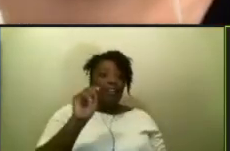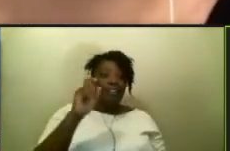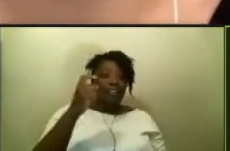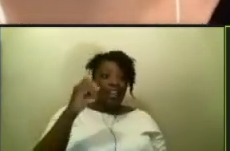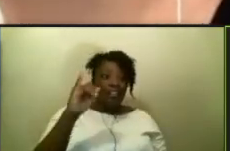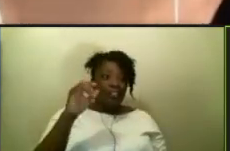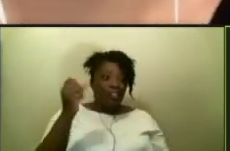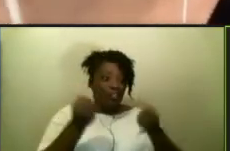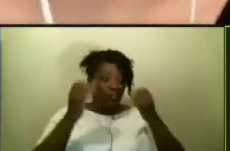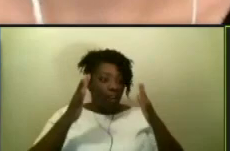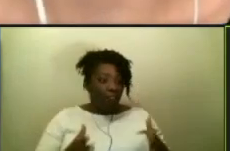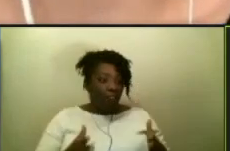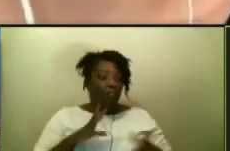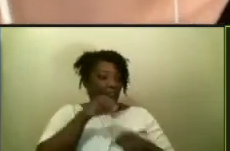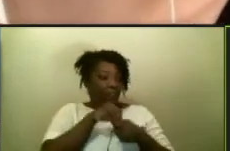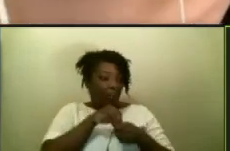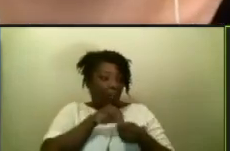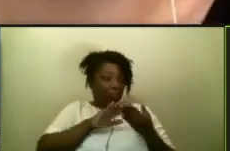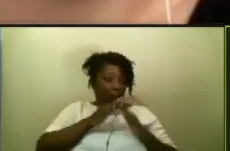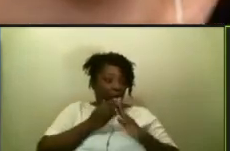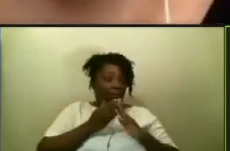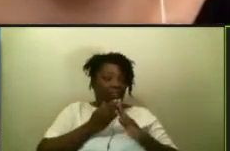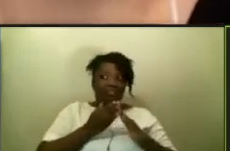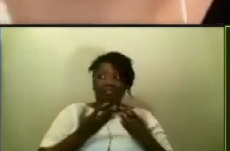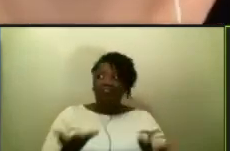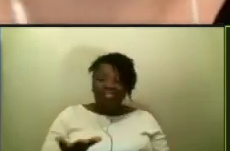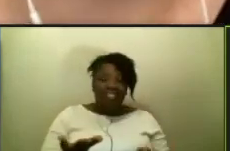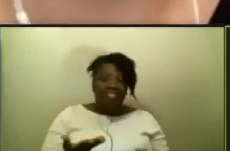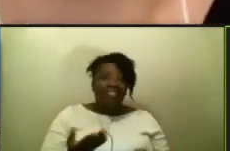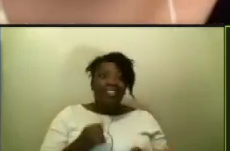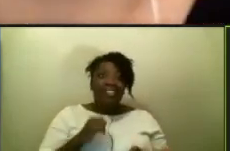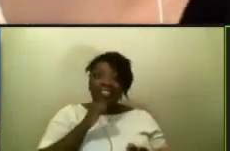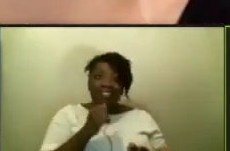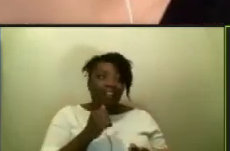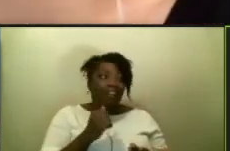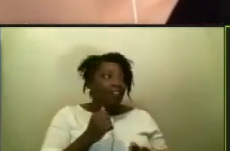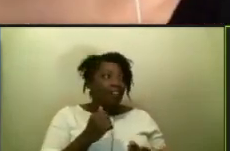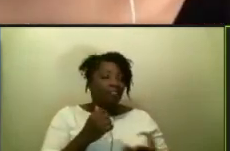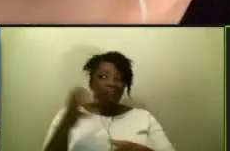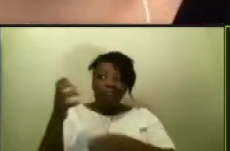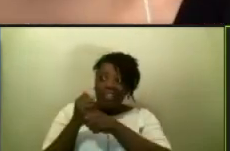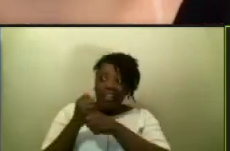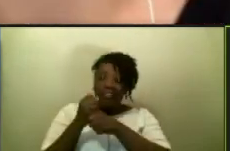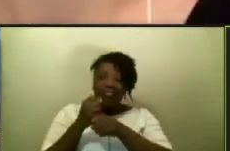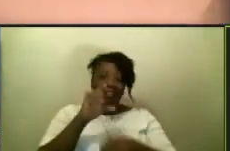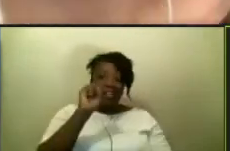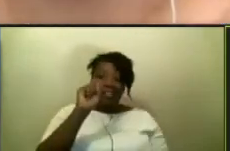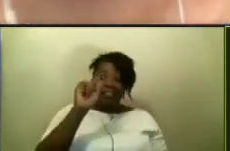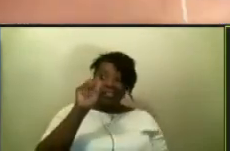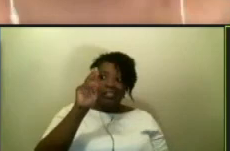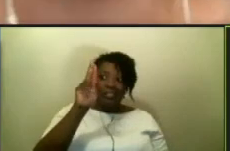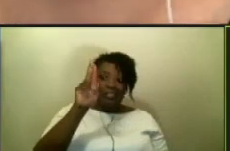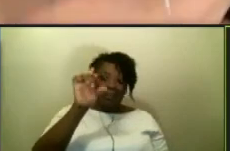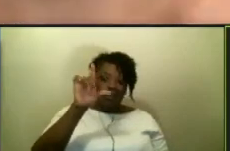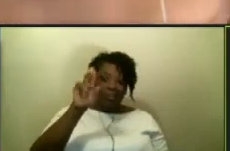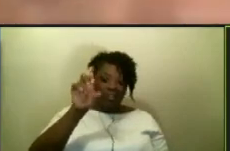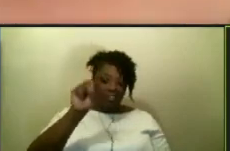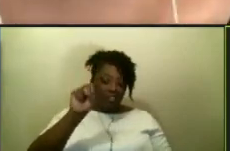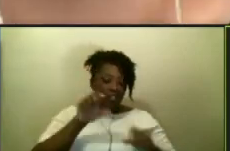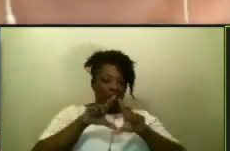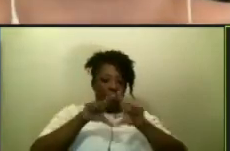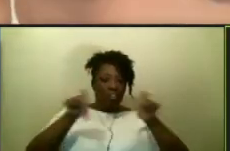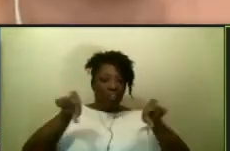big percentage of our community. And we knew that they weren't going to qualify for stimulus checks or for any of the other, you know,